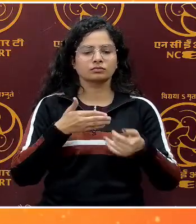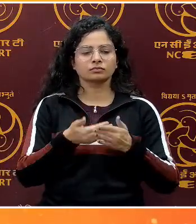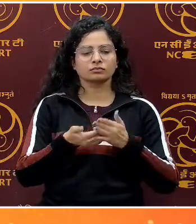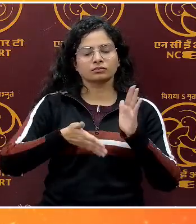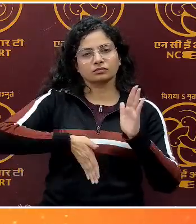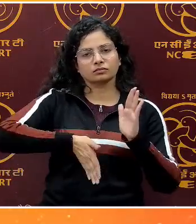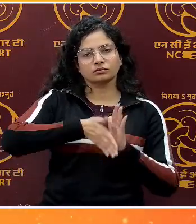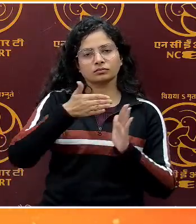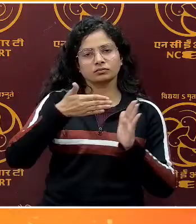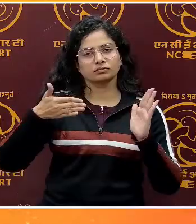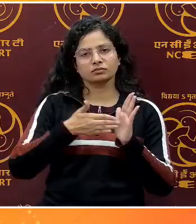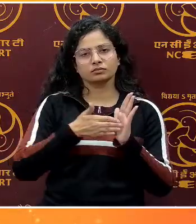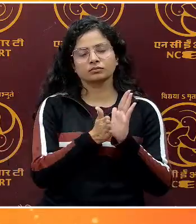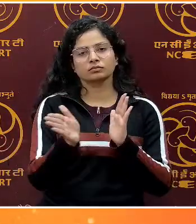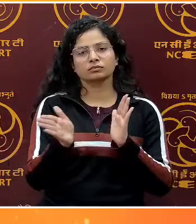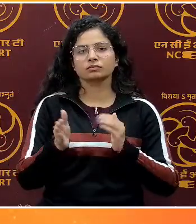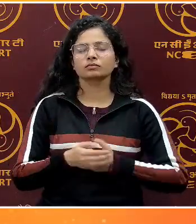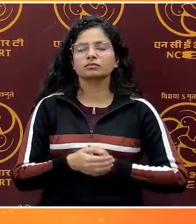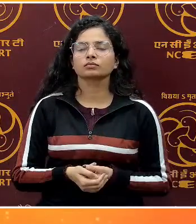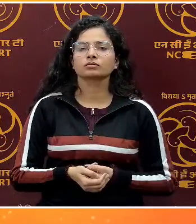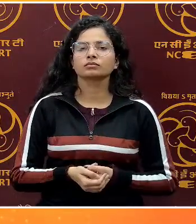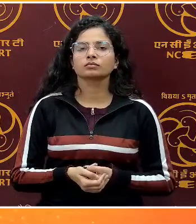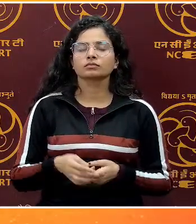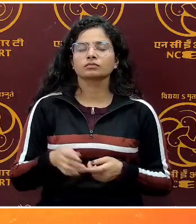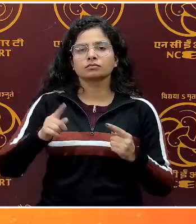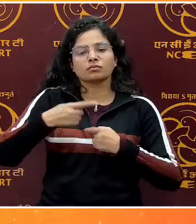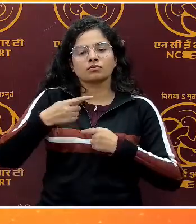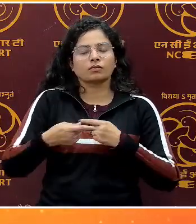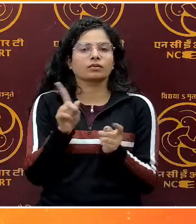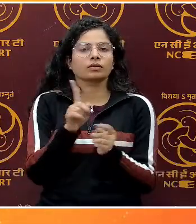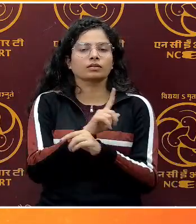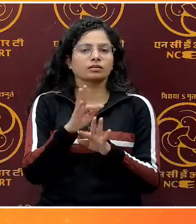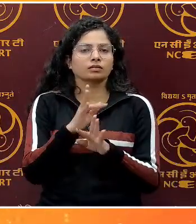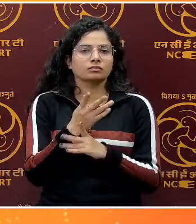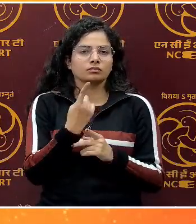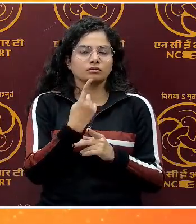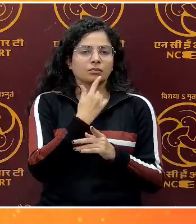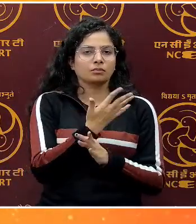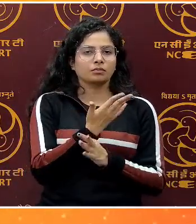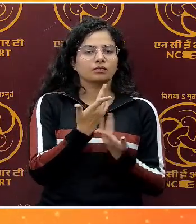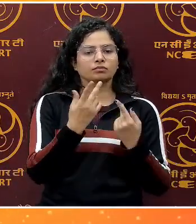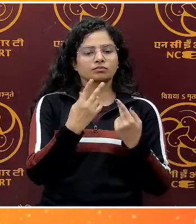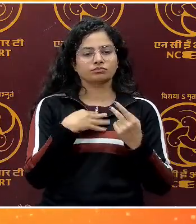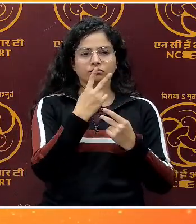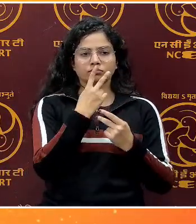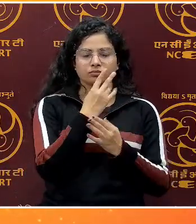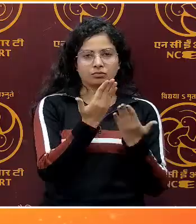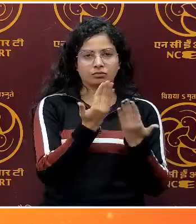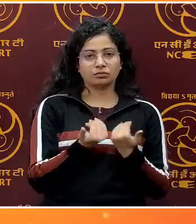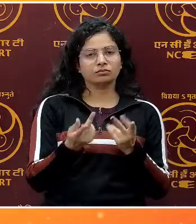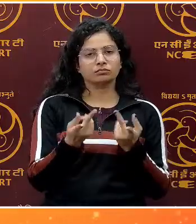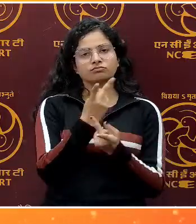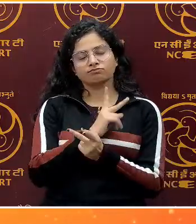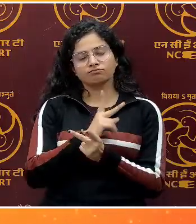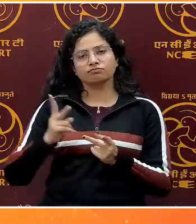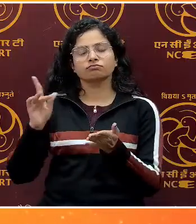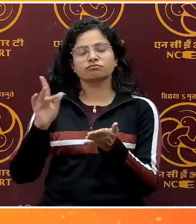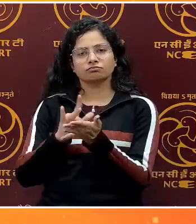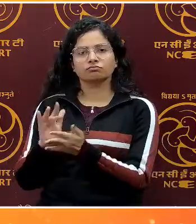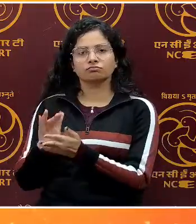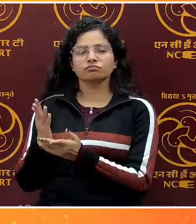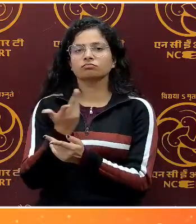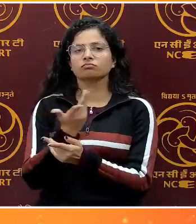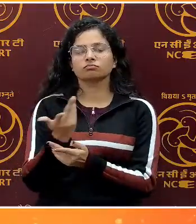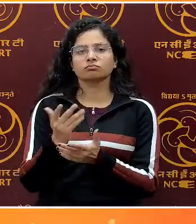a shiny surface. Okay. It is not always that in mirrors only we are visible. We are even visible